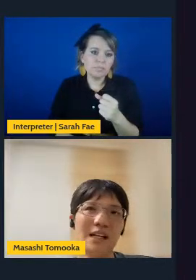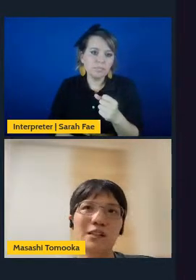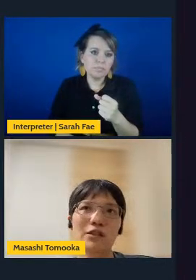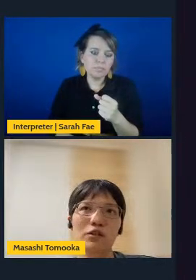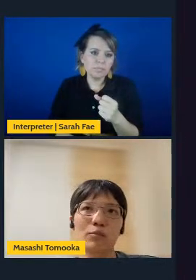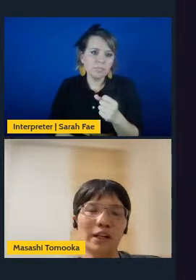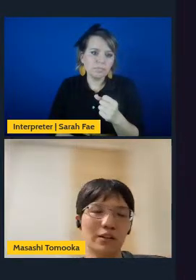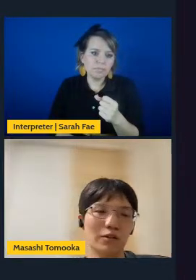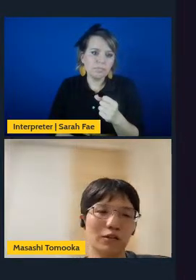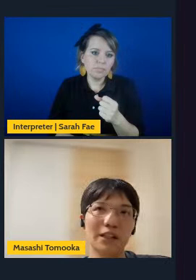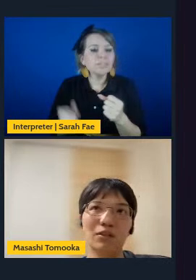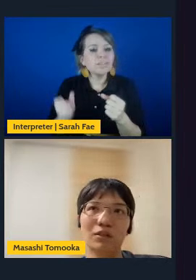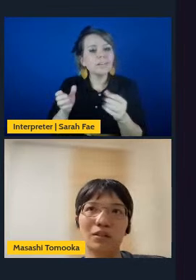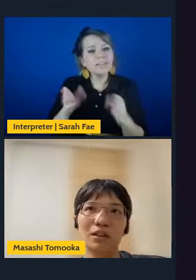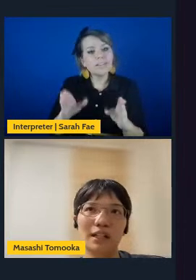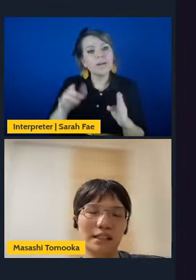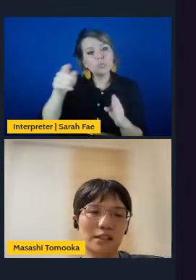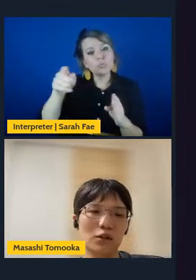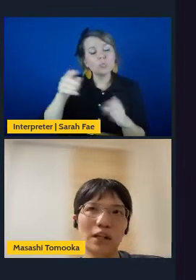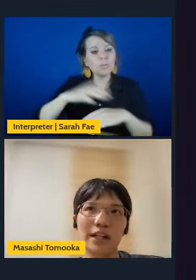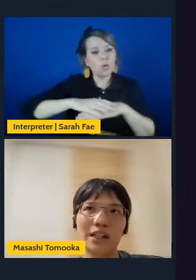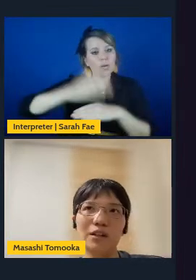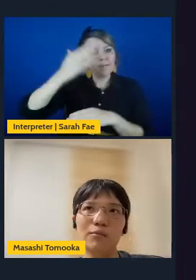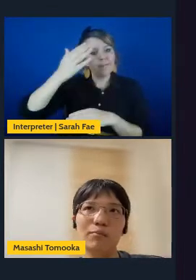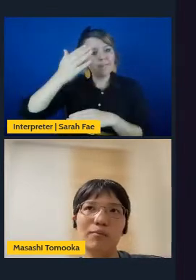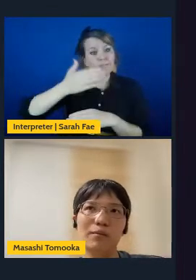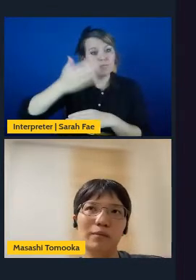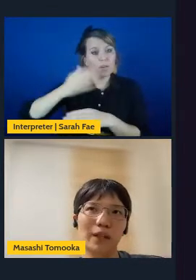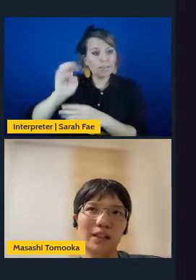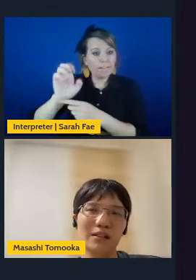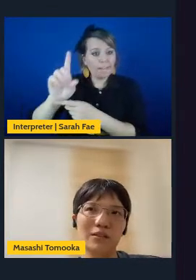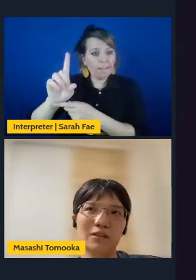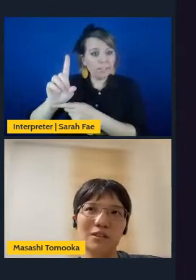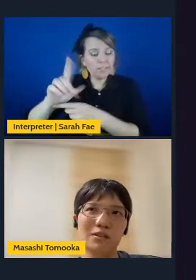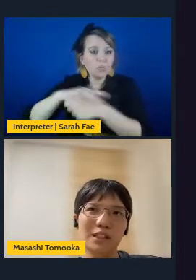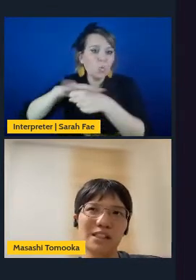it allows you to build front-end assets locally,